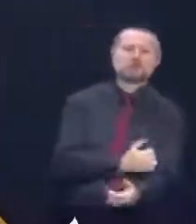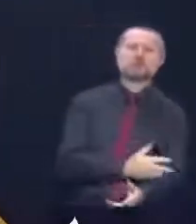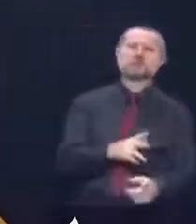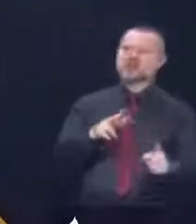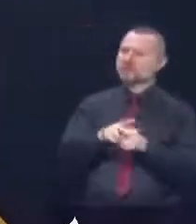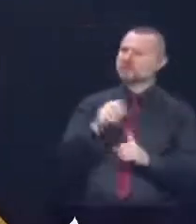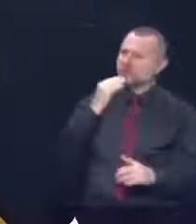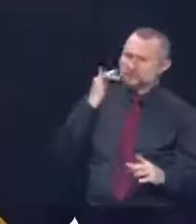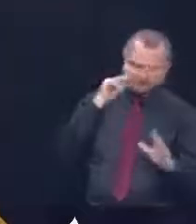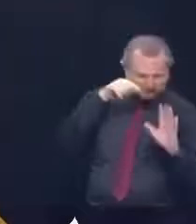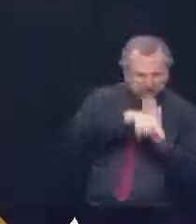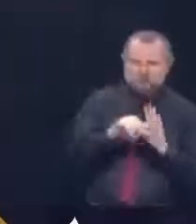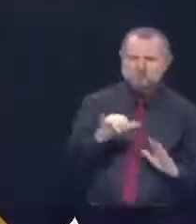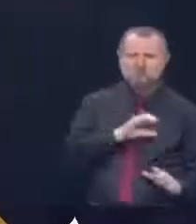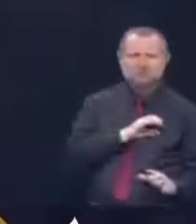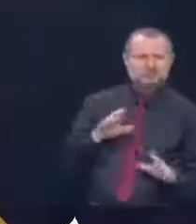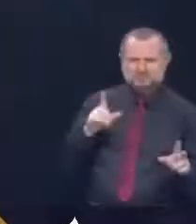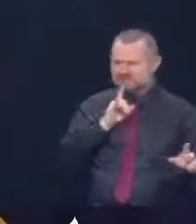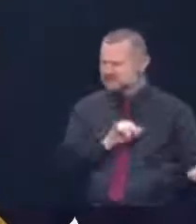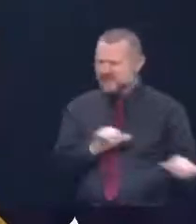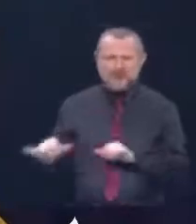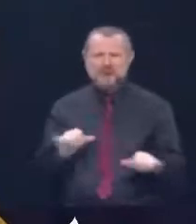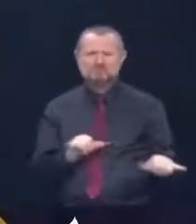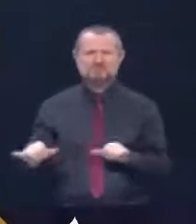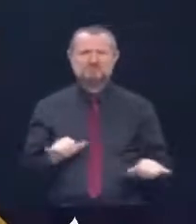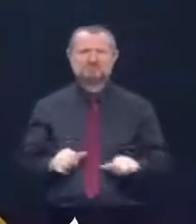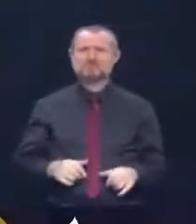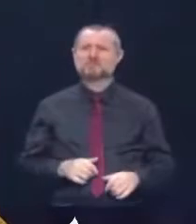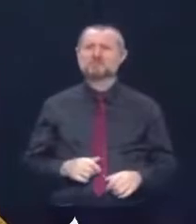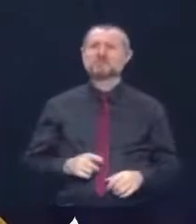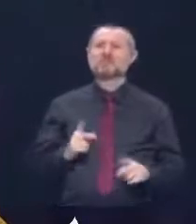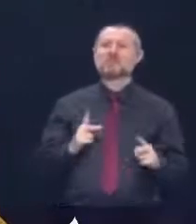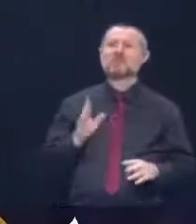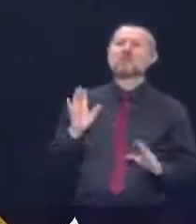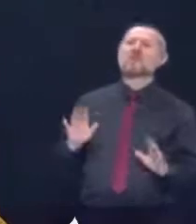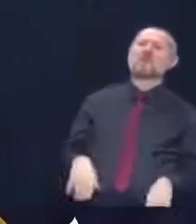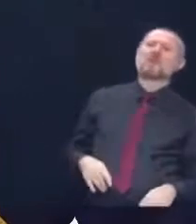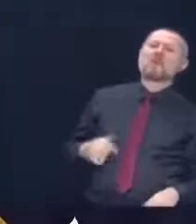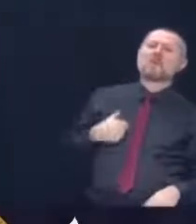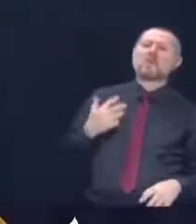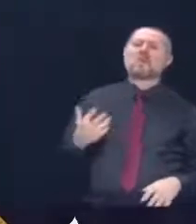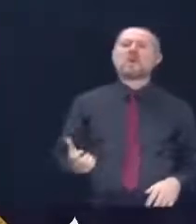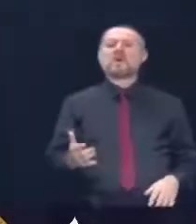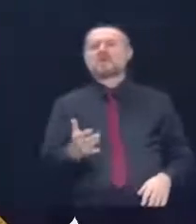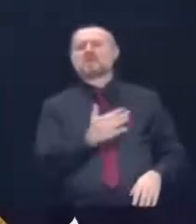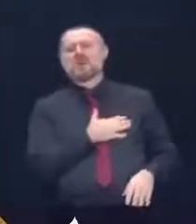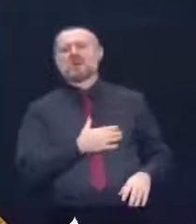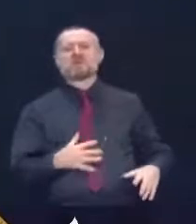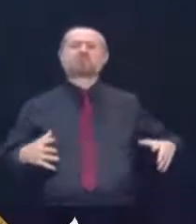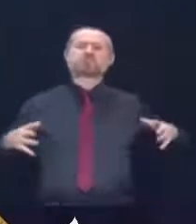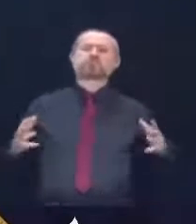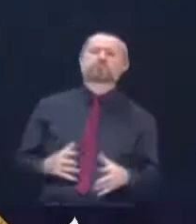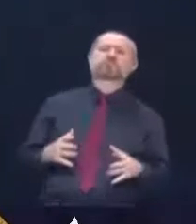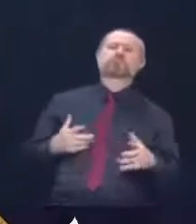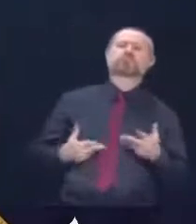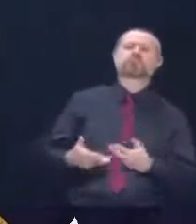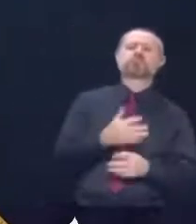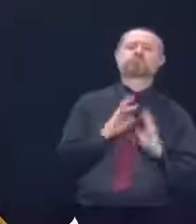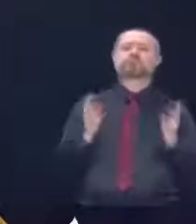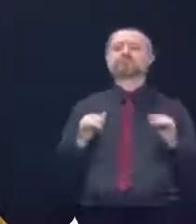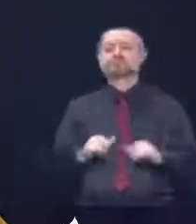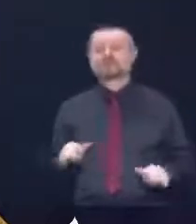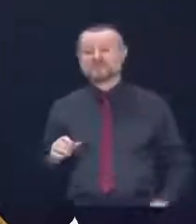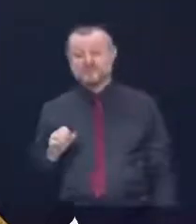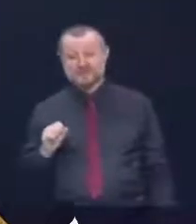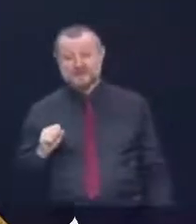does. Well, I'm going to celebrate Thanksgiving the way I always celebrate Thanksgiving, right? People on Staten Island. We're